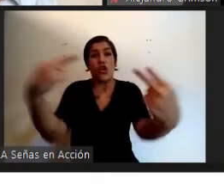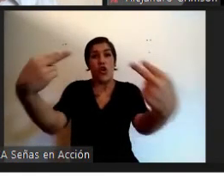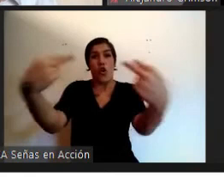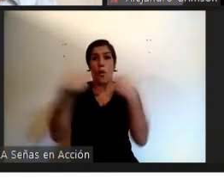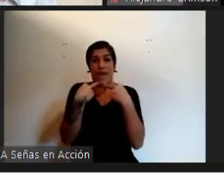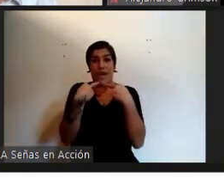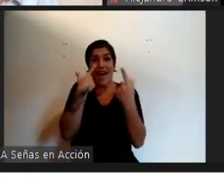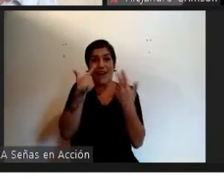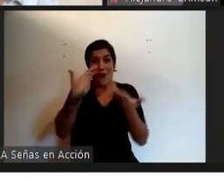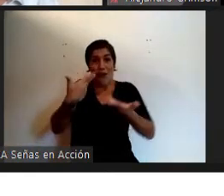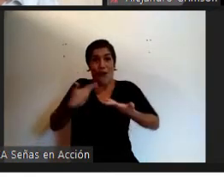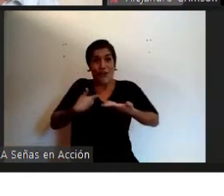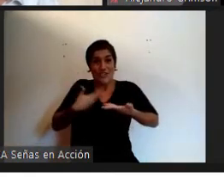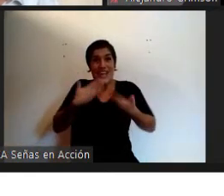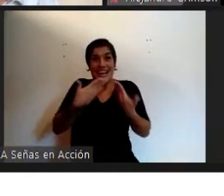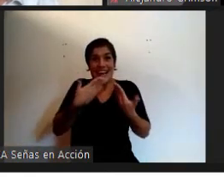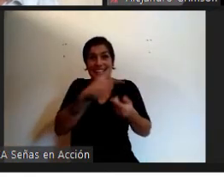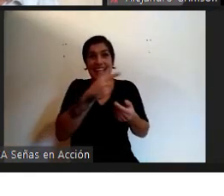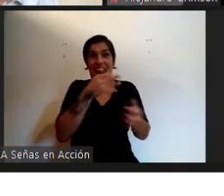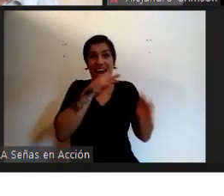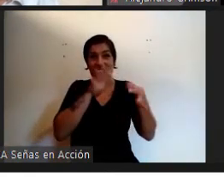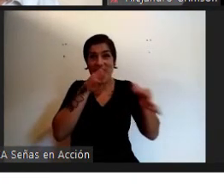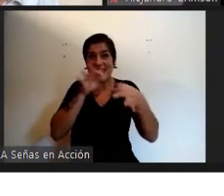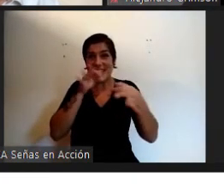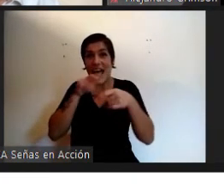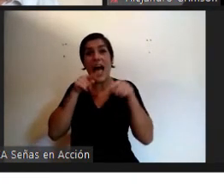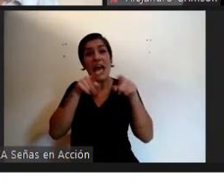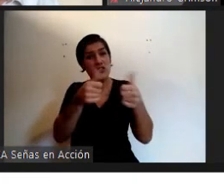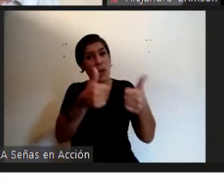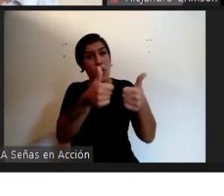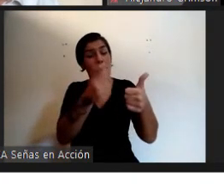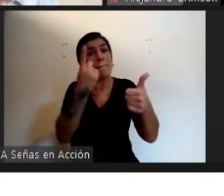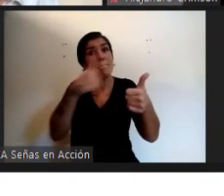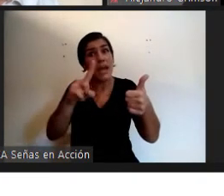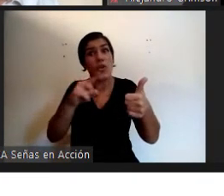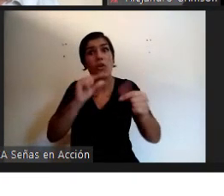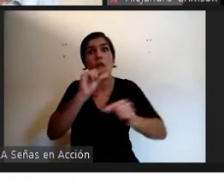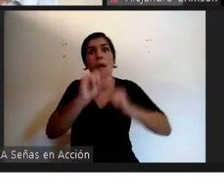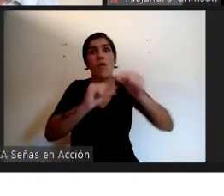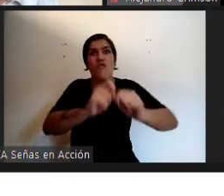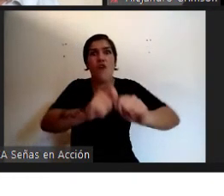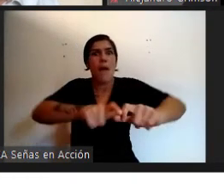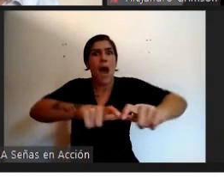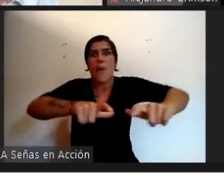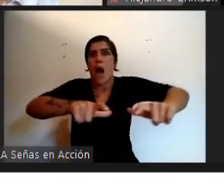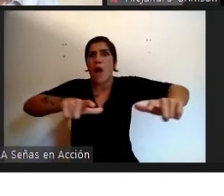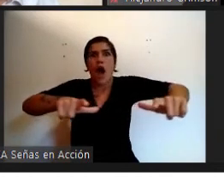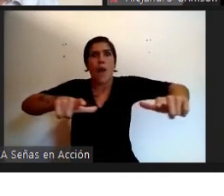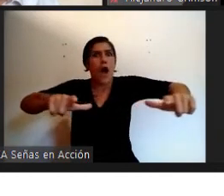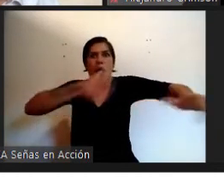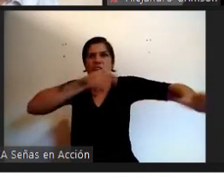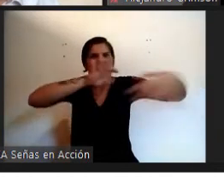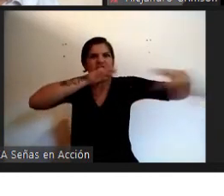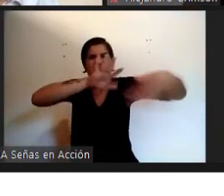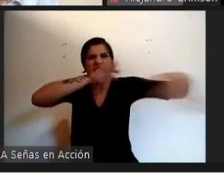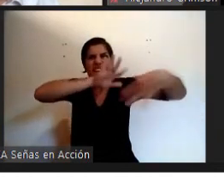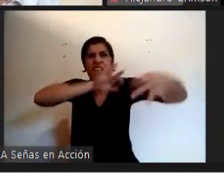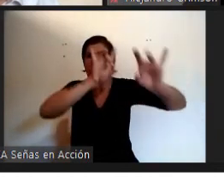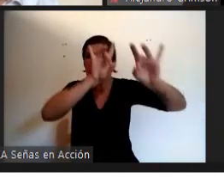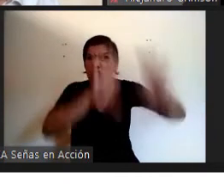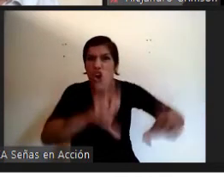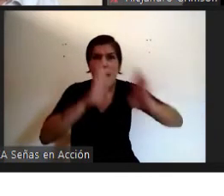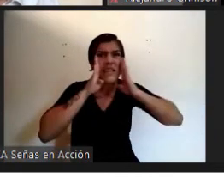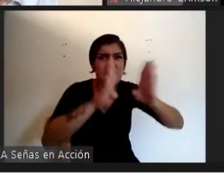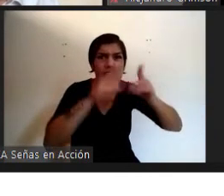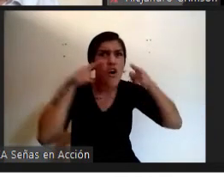course, that would be a good topic for us to discuss in another panel session. We should go back to this as a whole